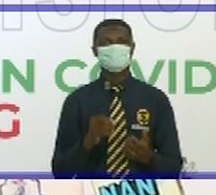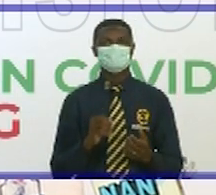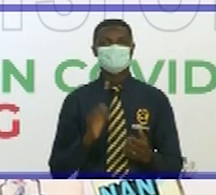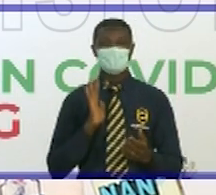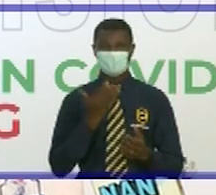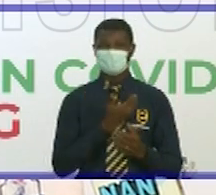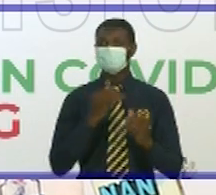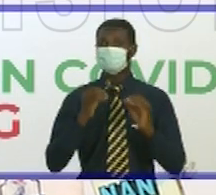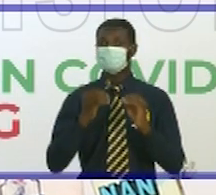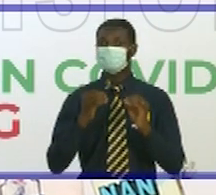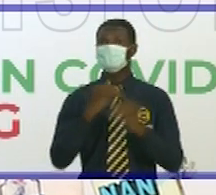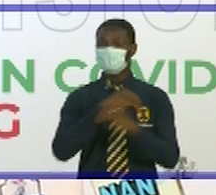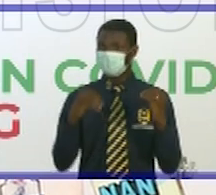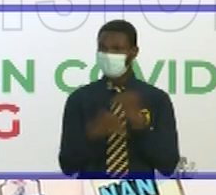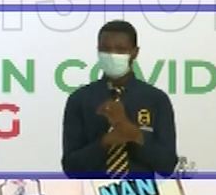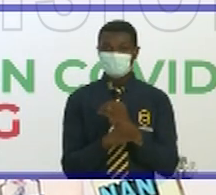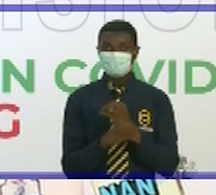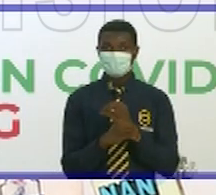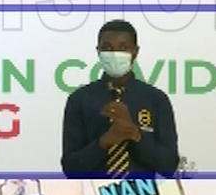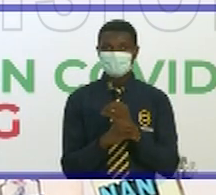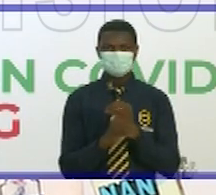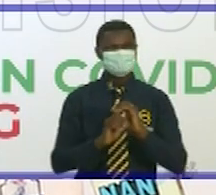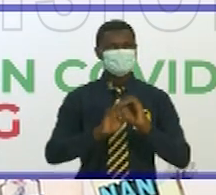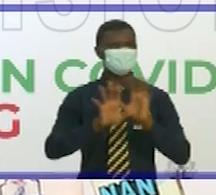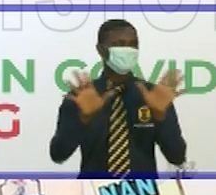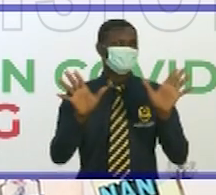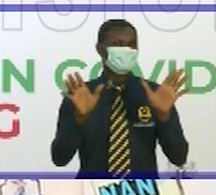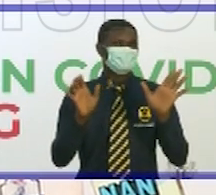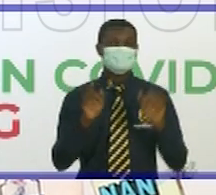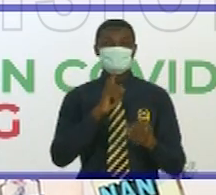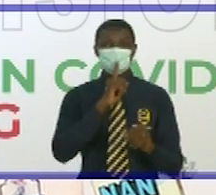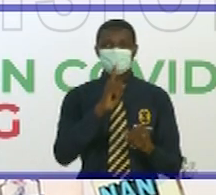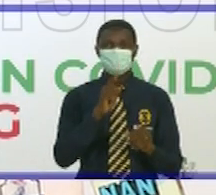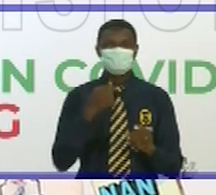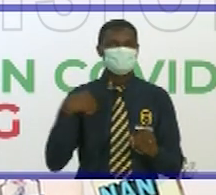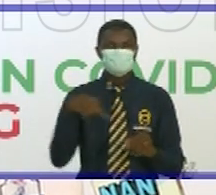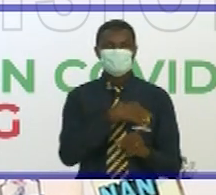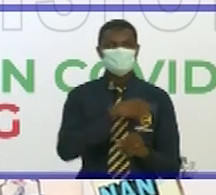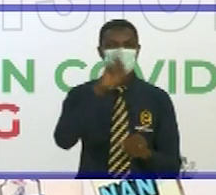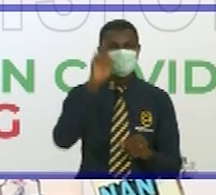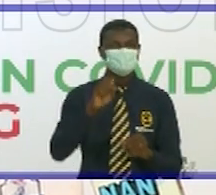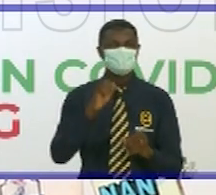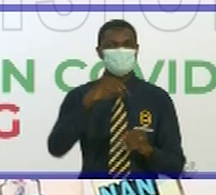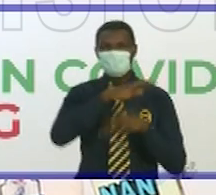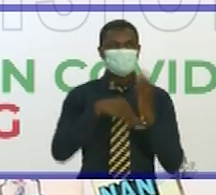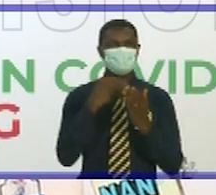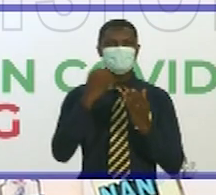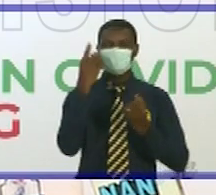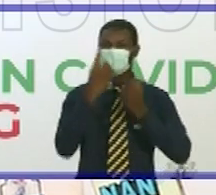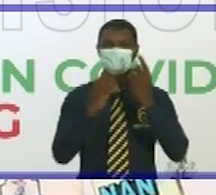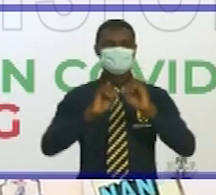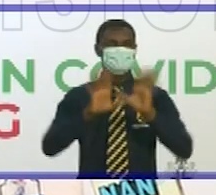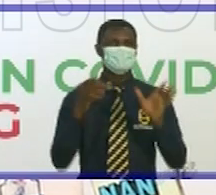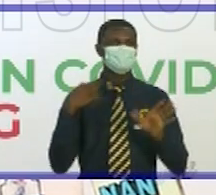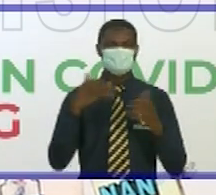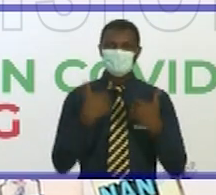time, I don't know why anybody would think that there is some sort of bifurcation in what we have said, none at all. We've been